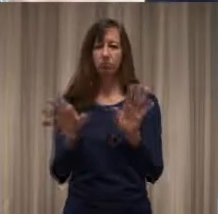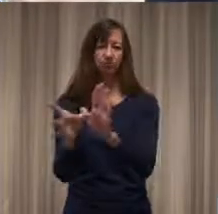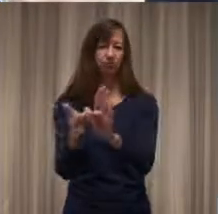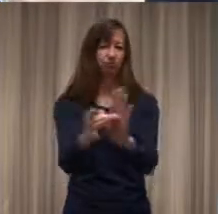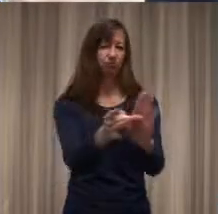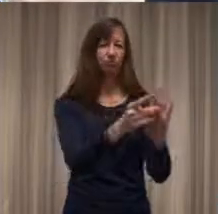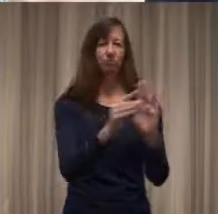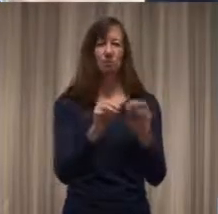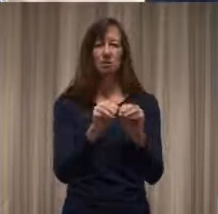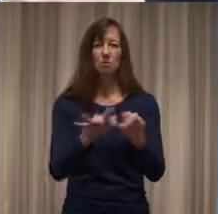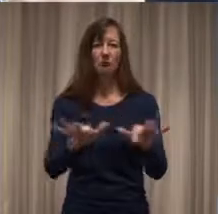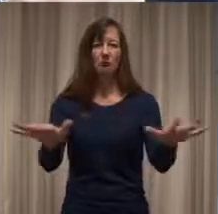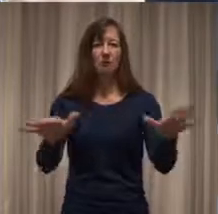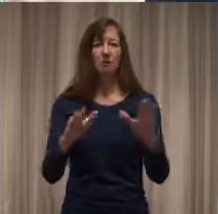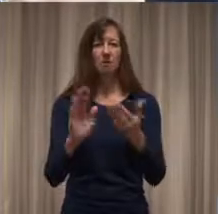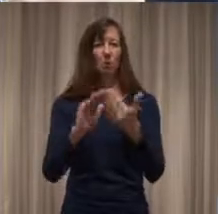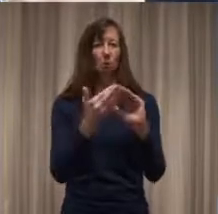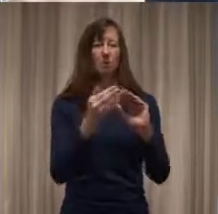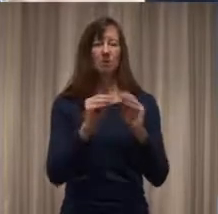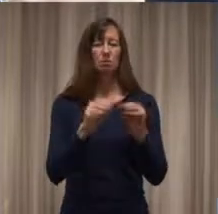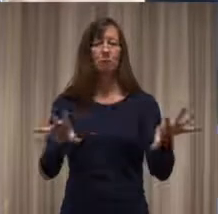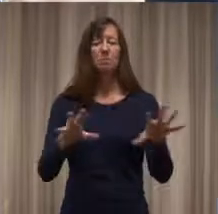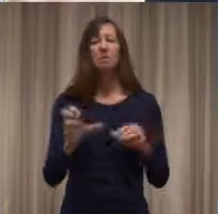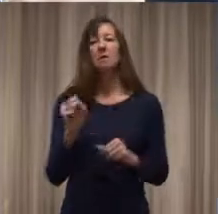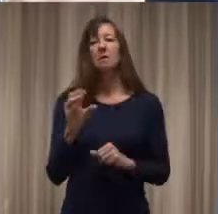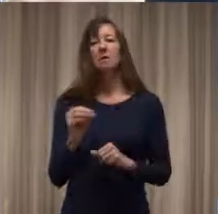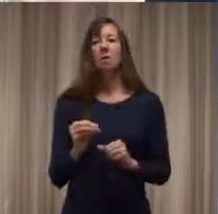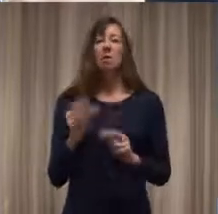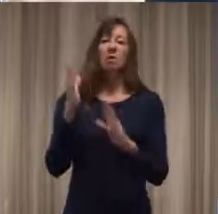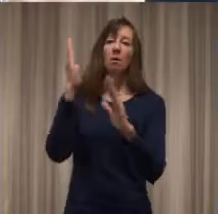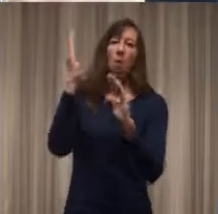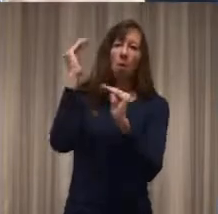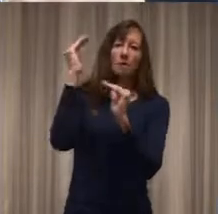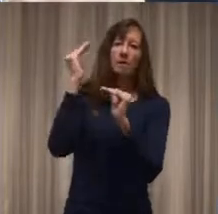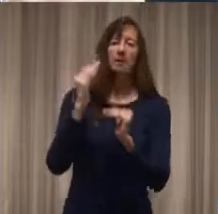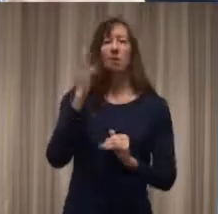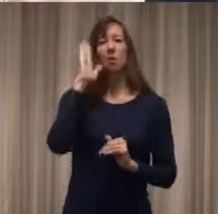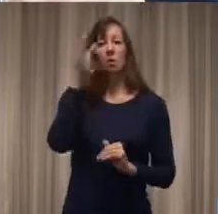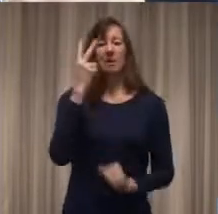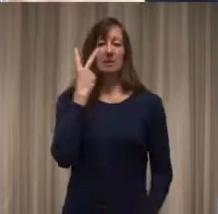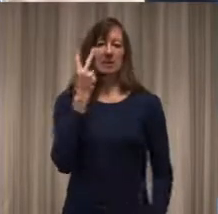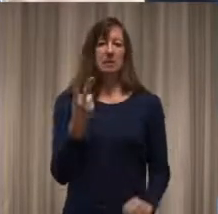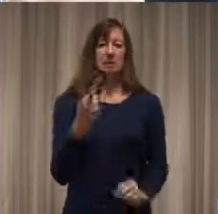saw. We'll continue to look at that number to hopefully see that begin to tick down.